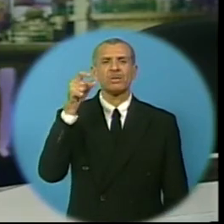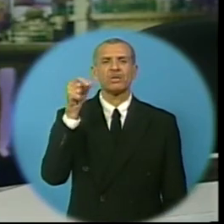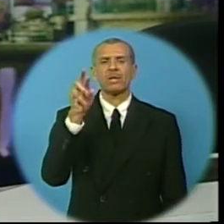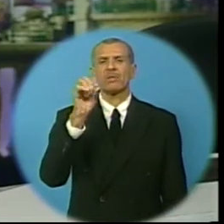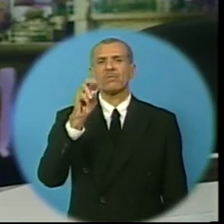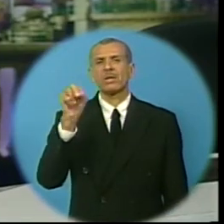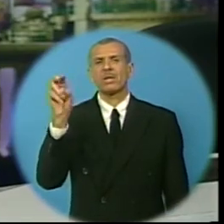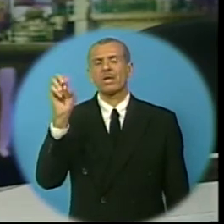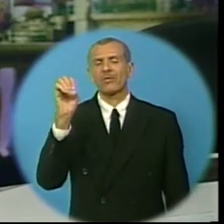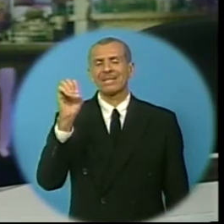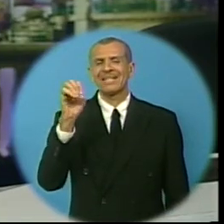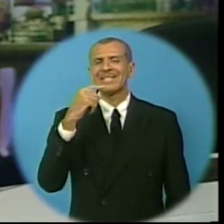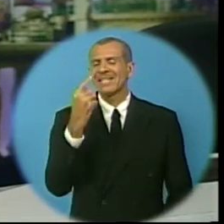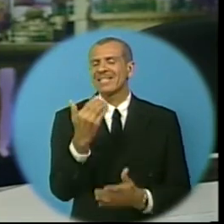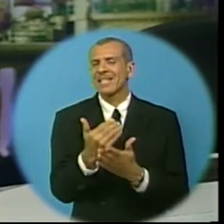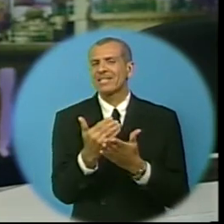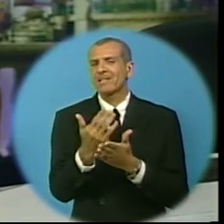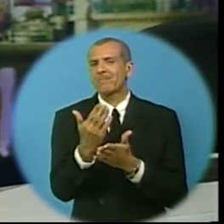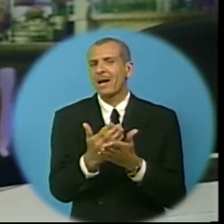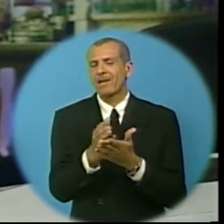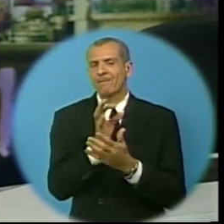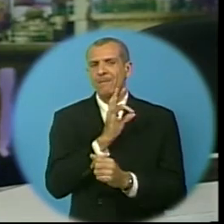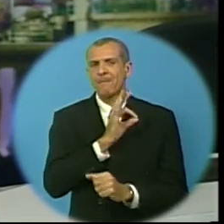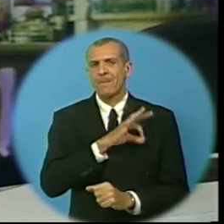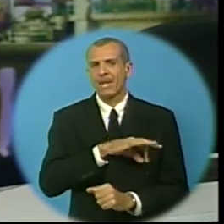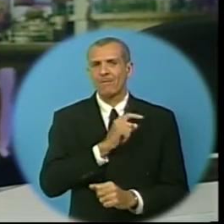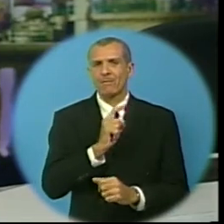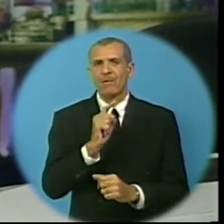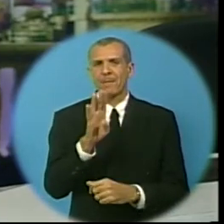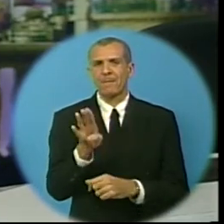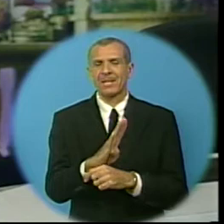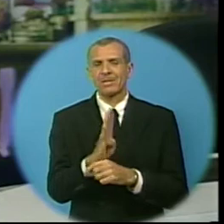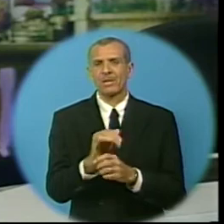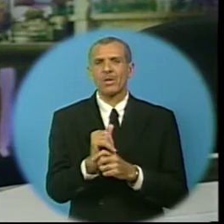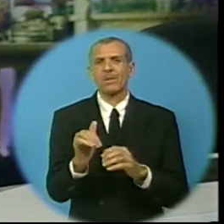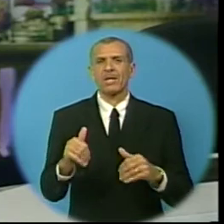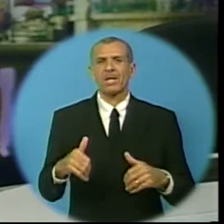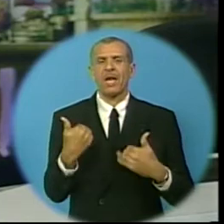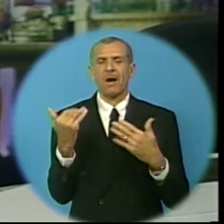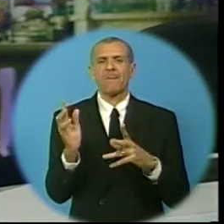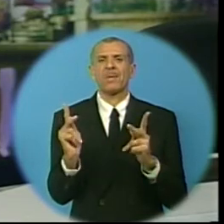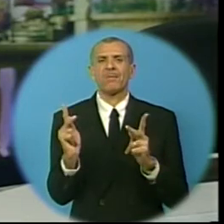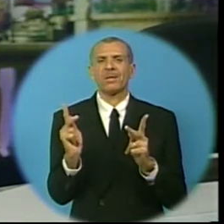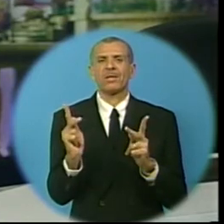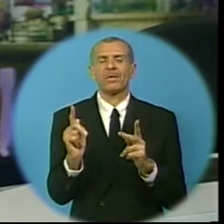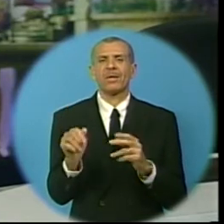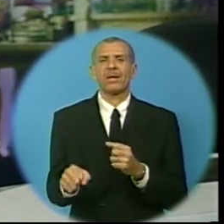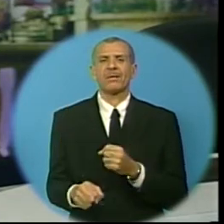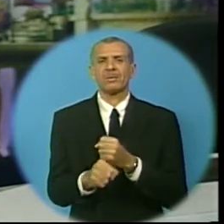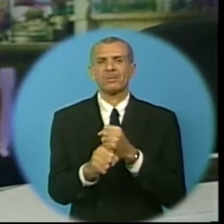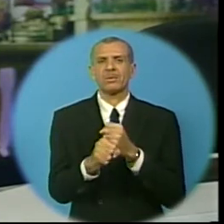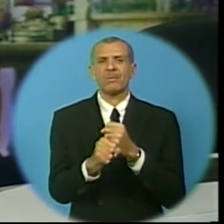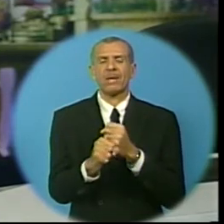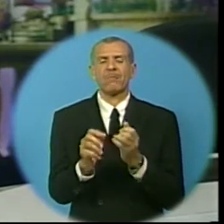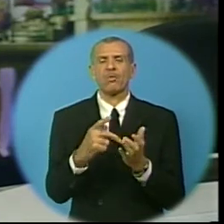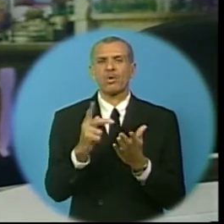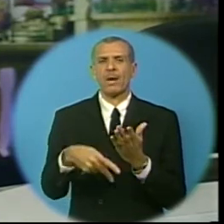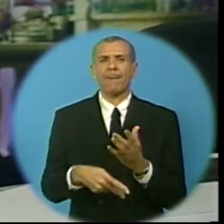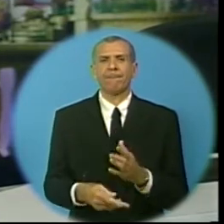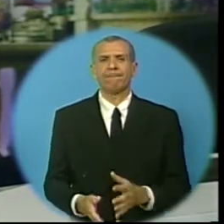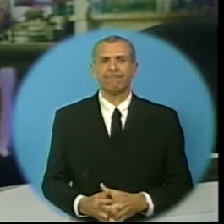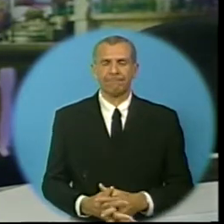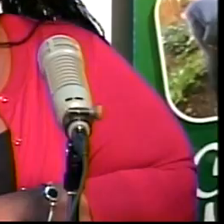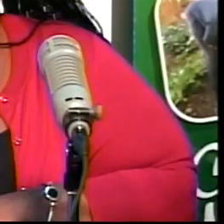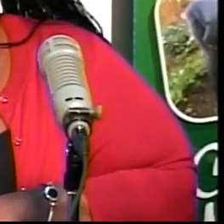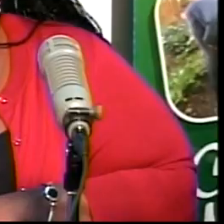Green, that's just part of the overall benefit from businesses owned by young people who are assisted by the program.